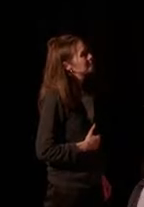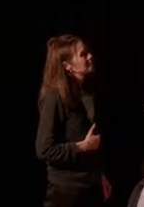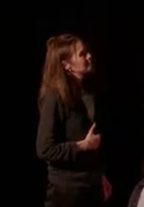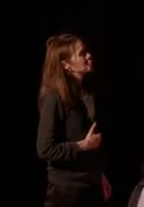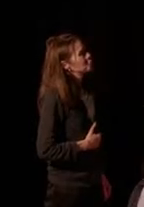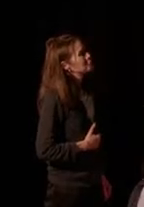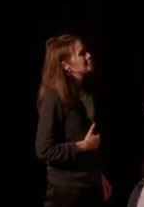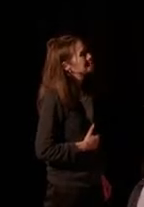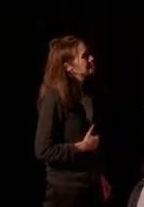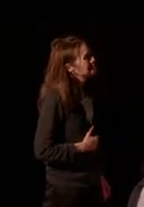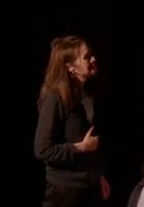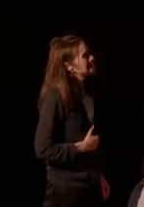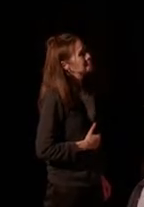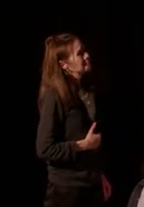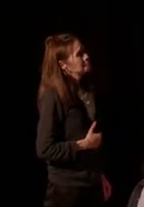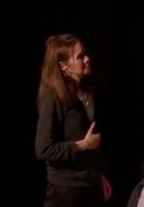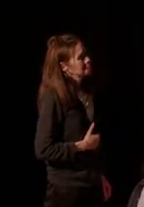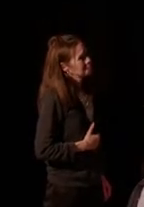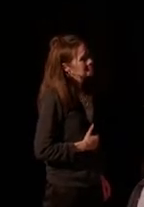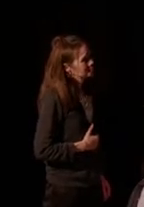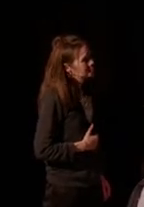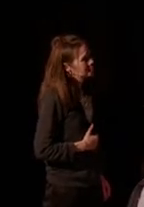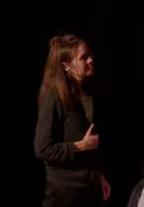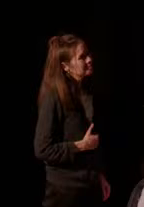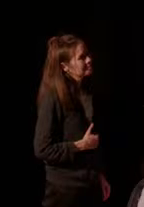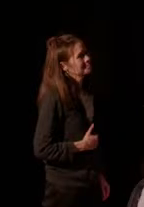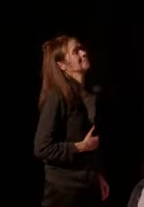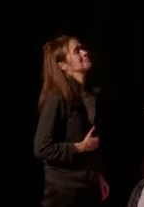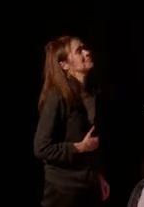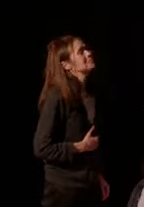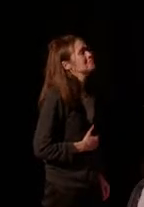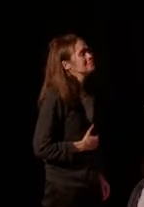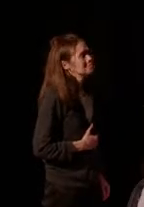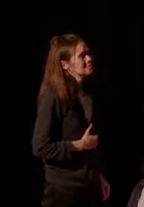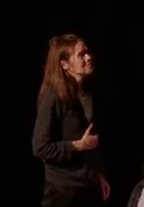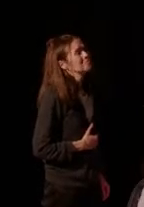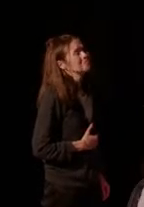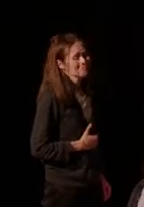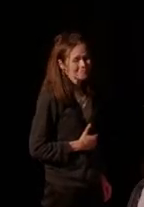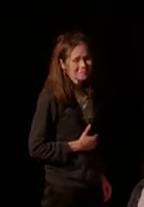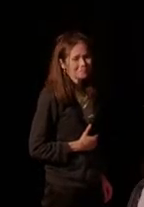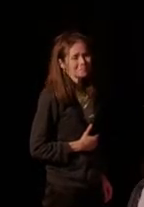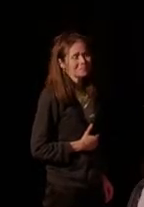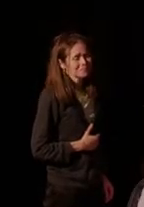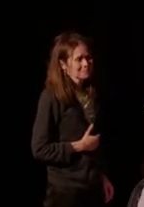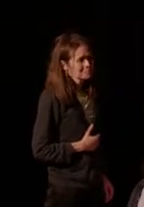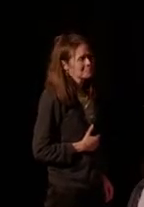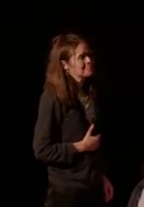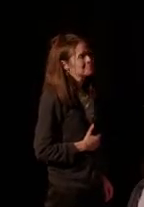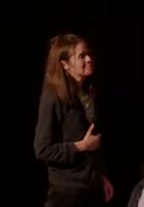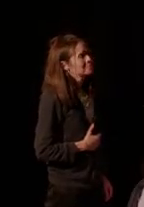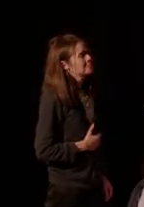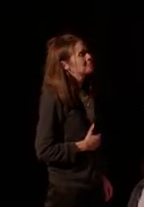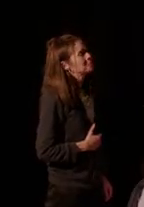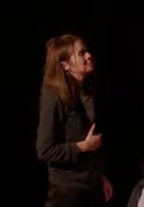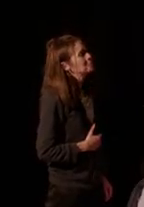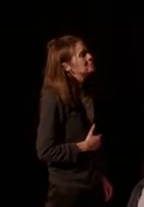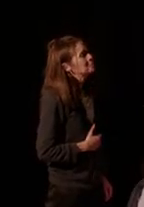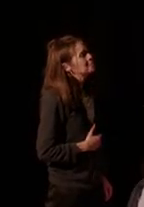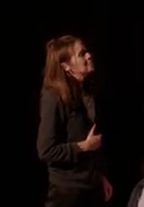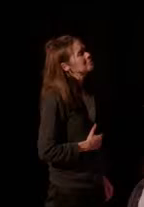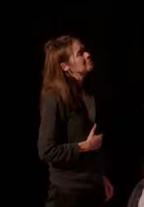Which is more than any tragic play, as this one is, performed to please the audience.